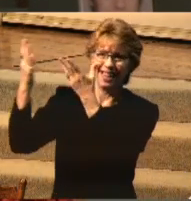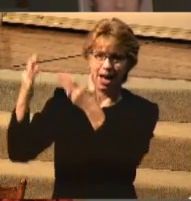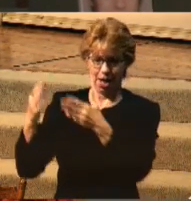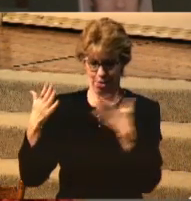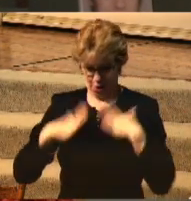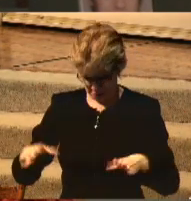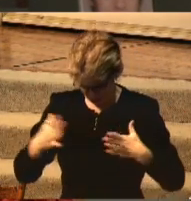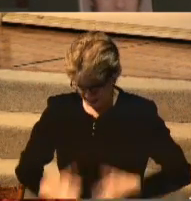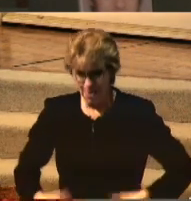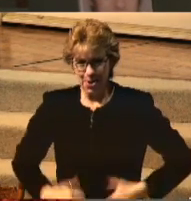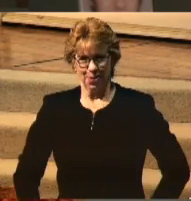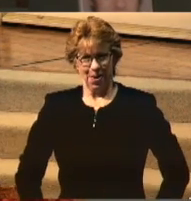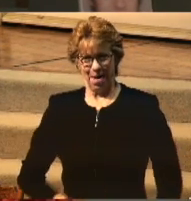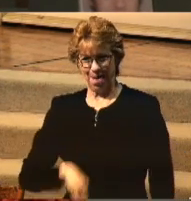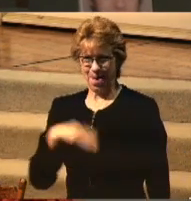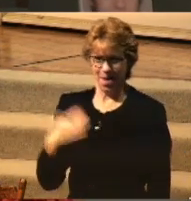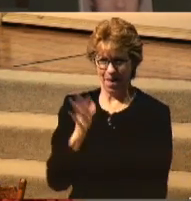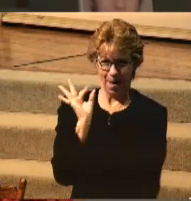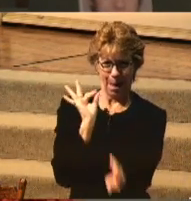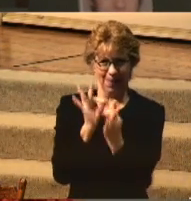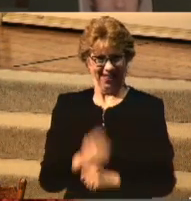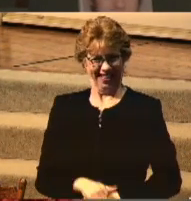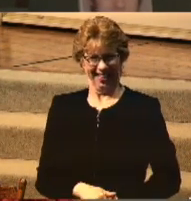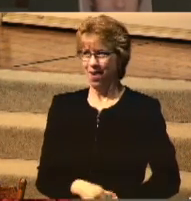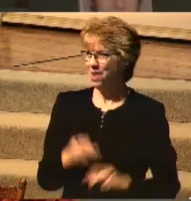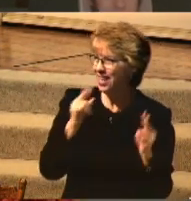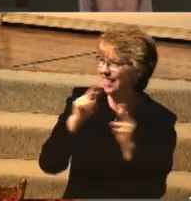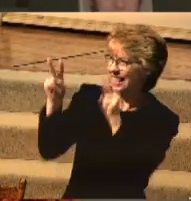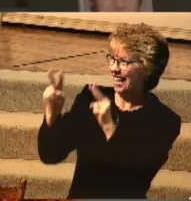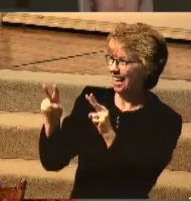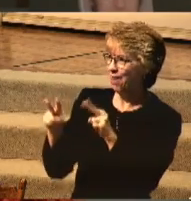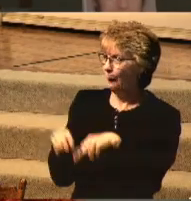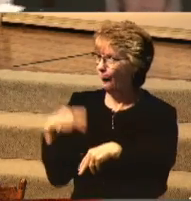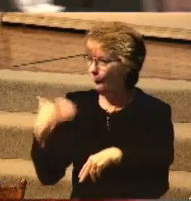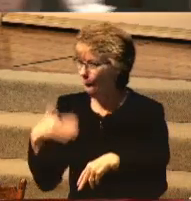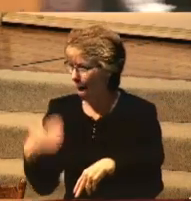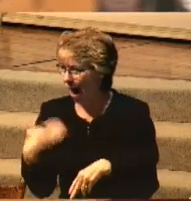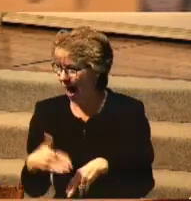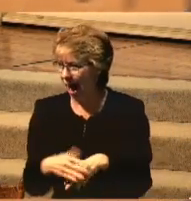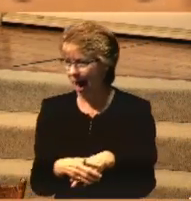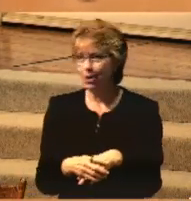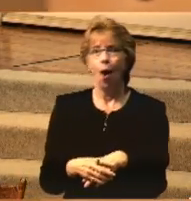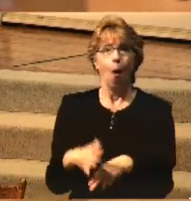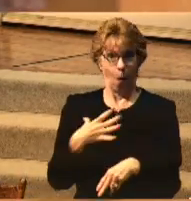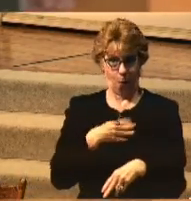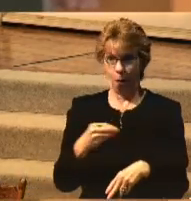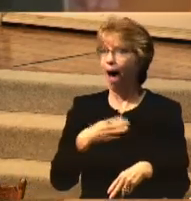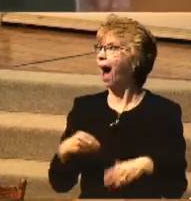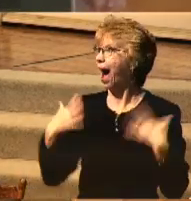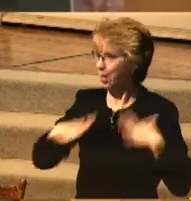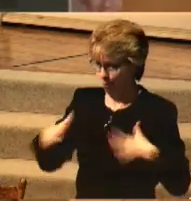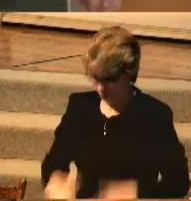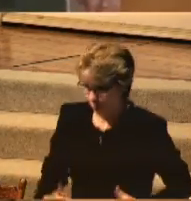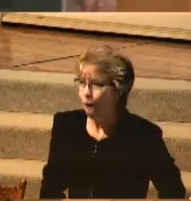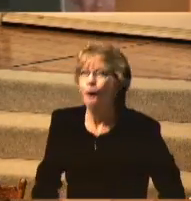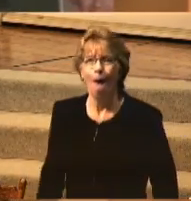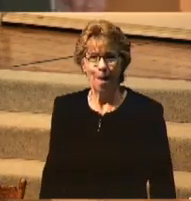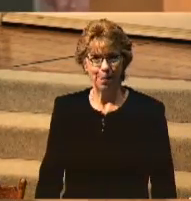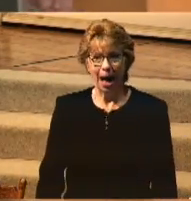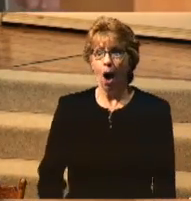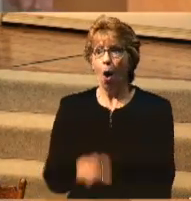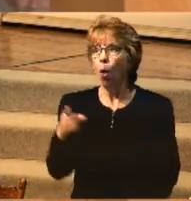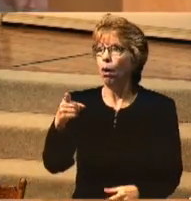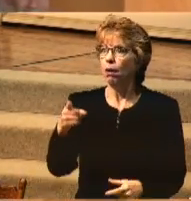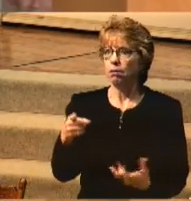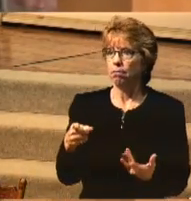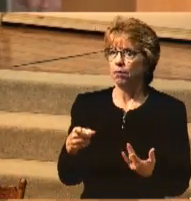up. They're going to be just right. When we see them, they're not going to be saying, oh, I got to hurry up, and here comes my boy. Here comes my sweetheart.